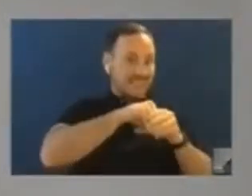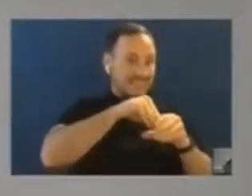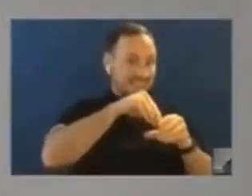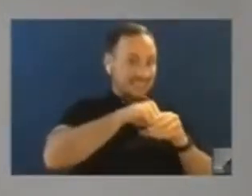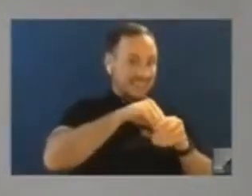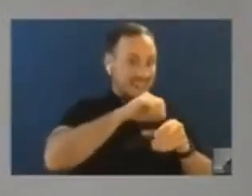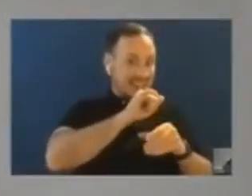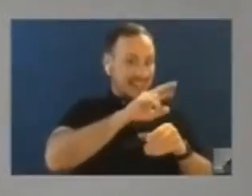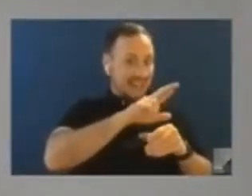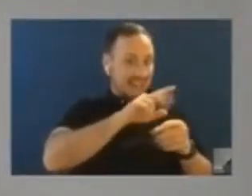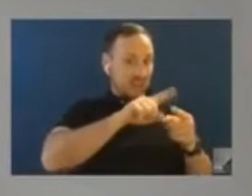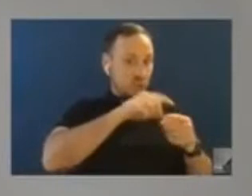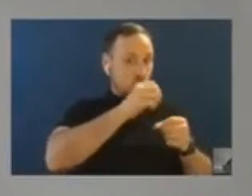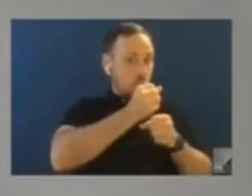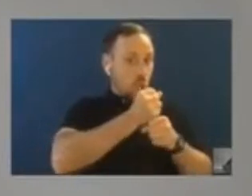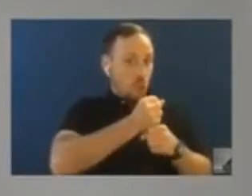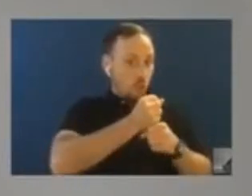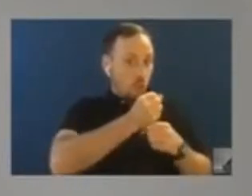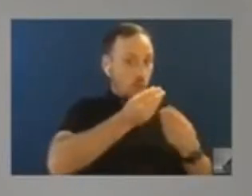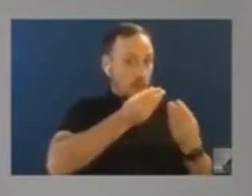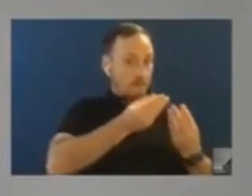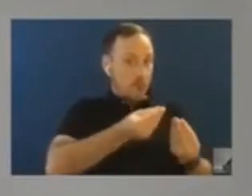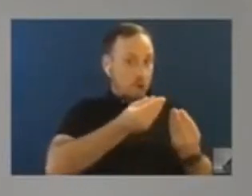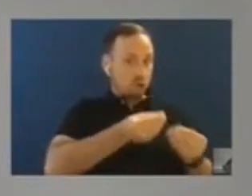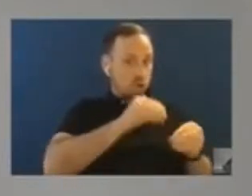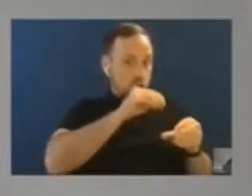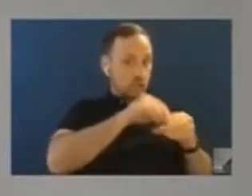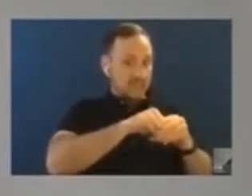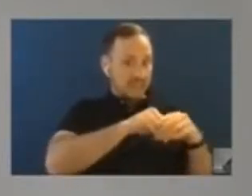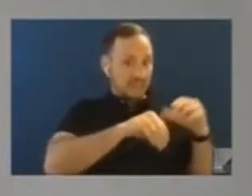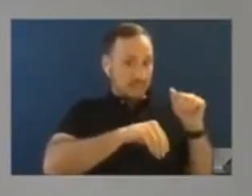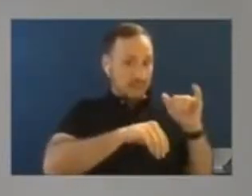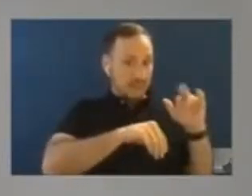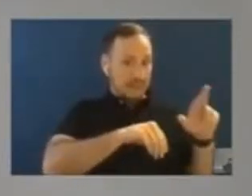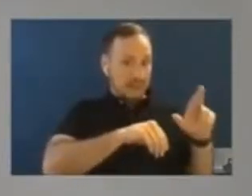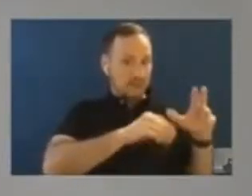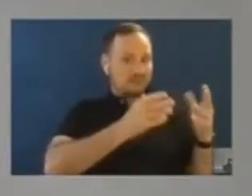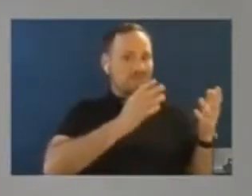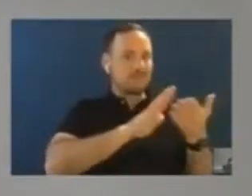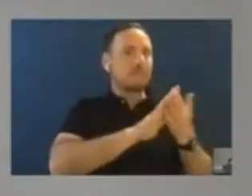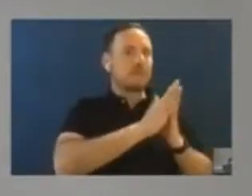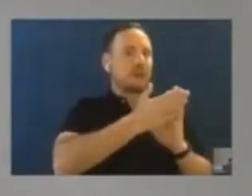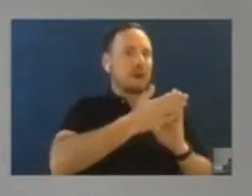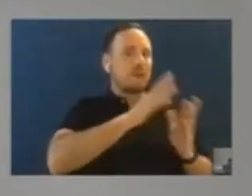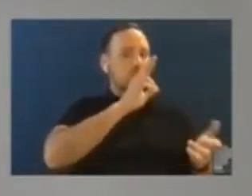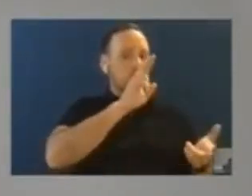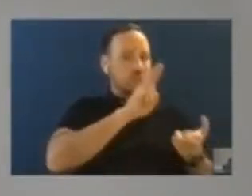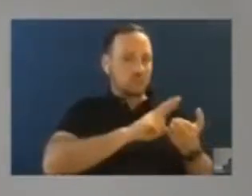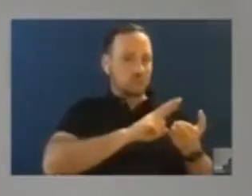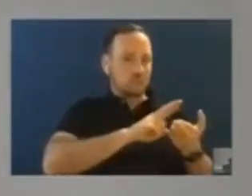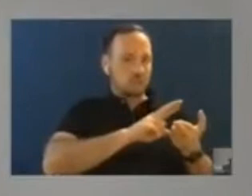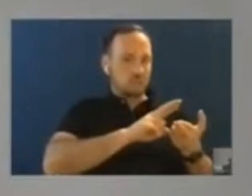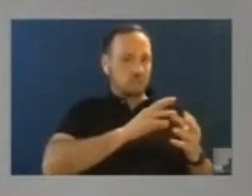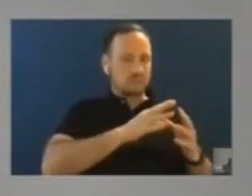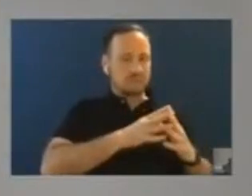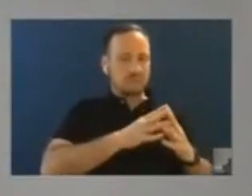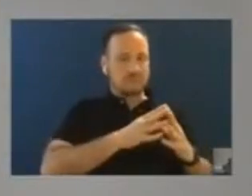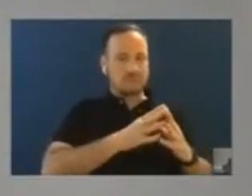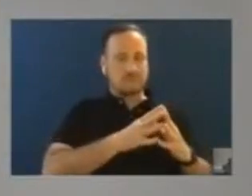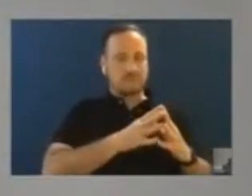that moisture in the air is reduced. And you probably see in